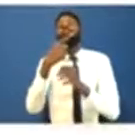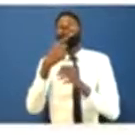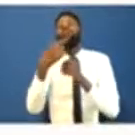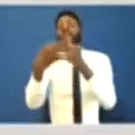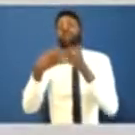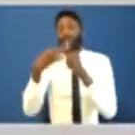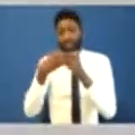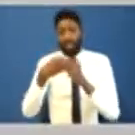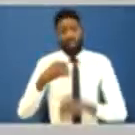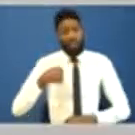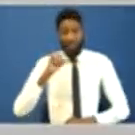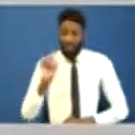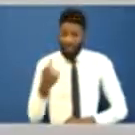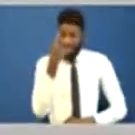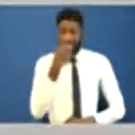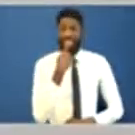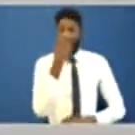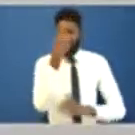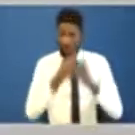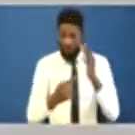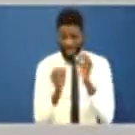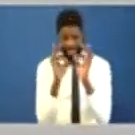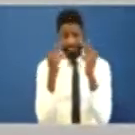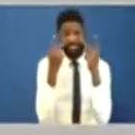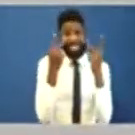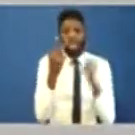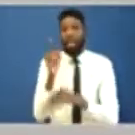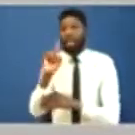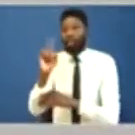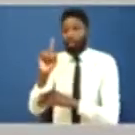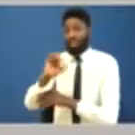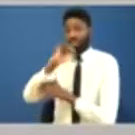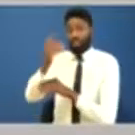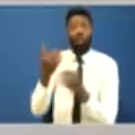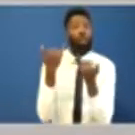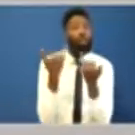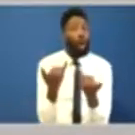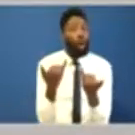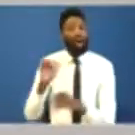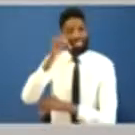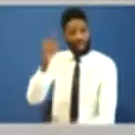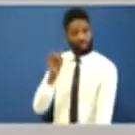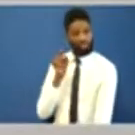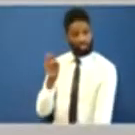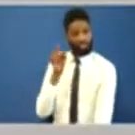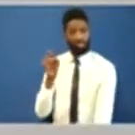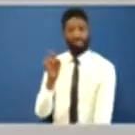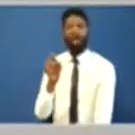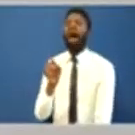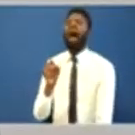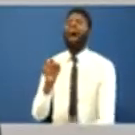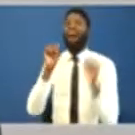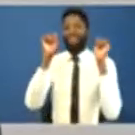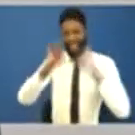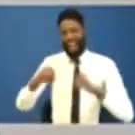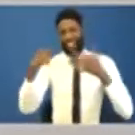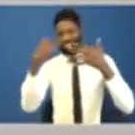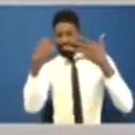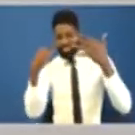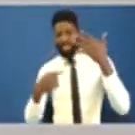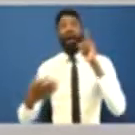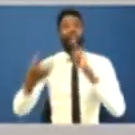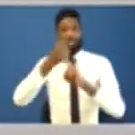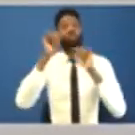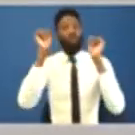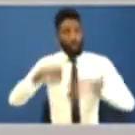that if you look at nairobi city right now is a city that is has its potential a city